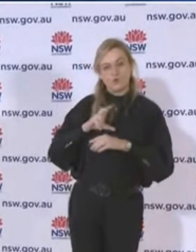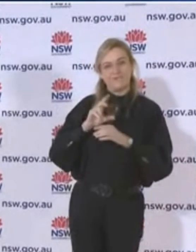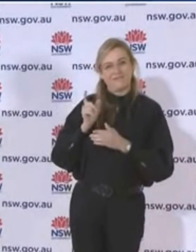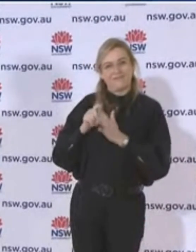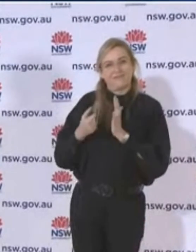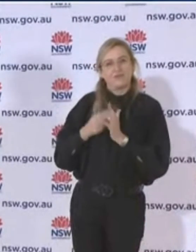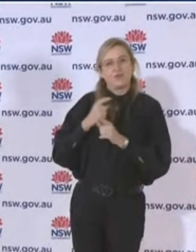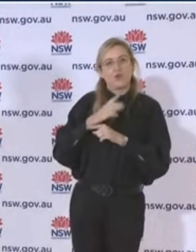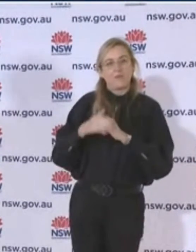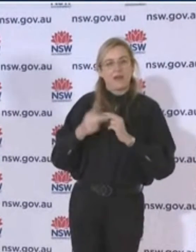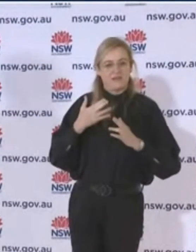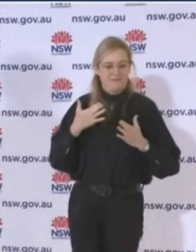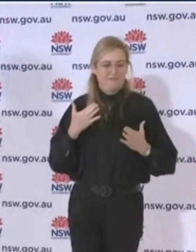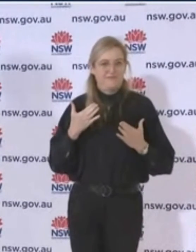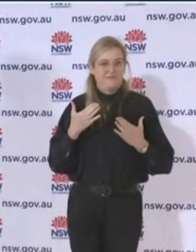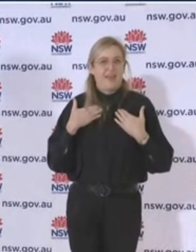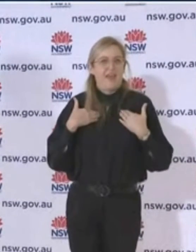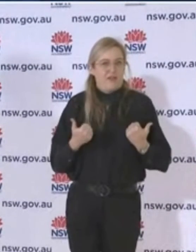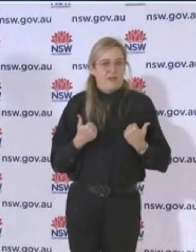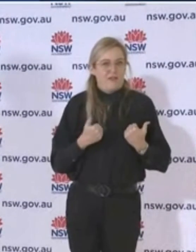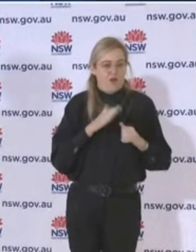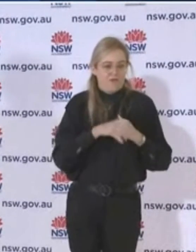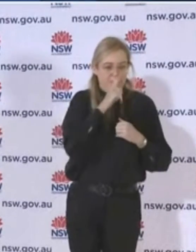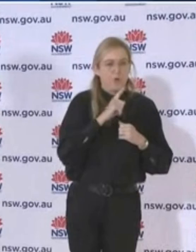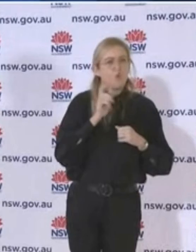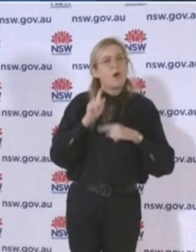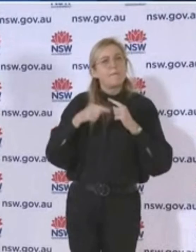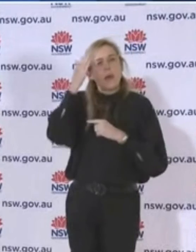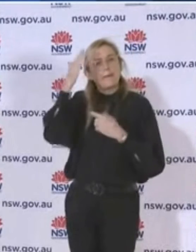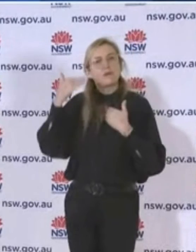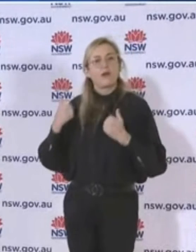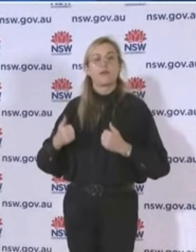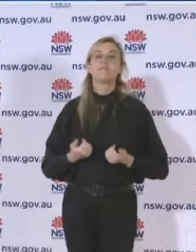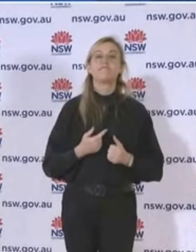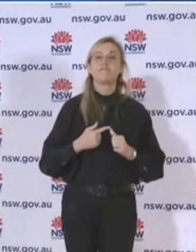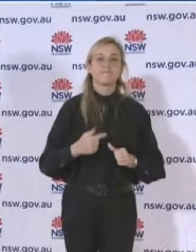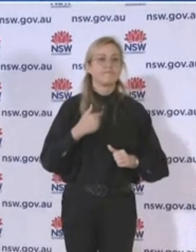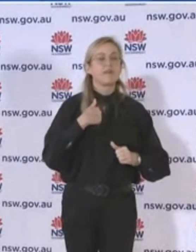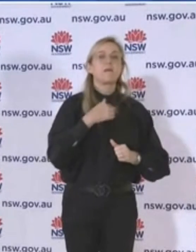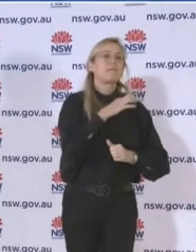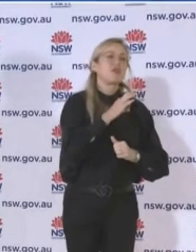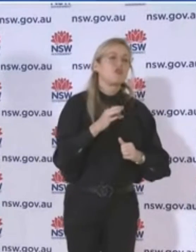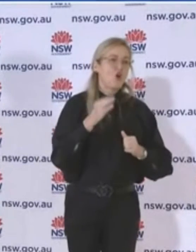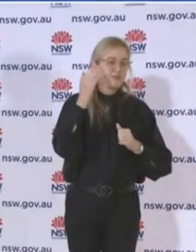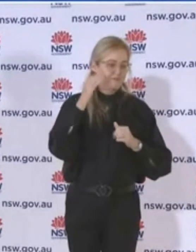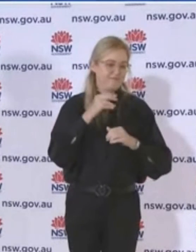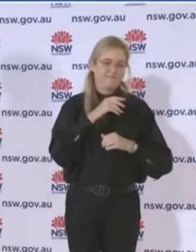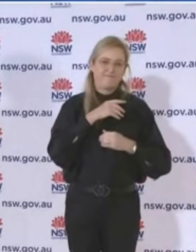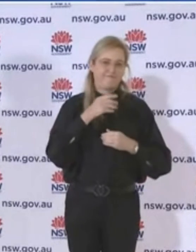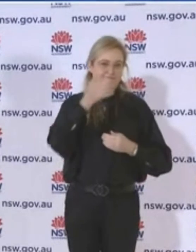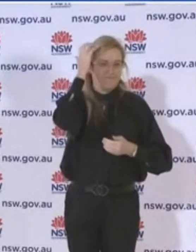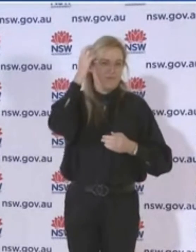I preface it by saying I'm not a mental health expert, but I understand there has been an increase in presentations, both acutely and to